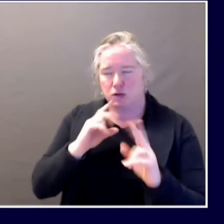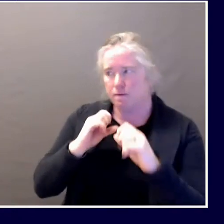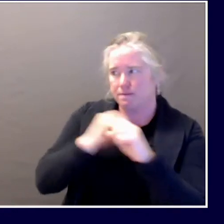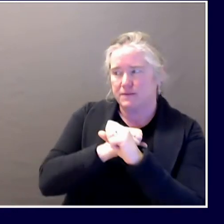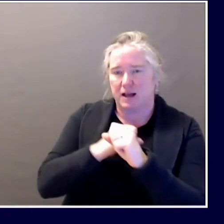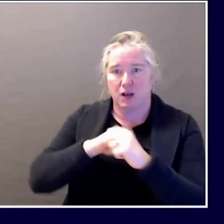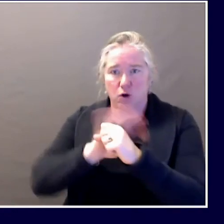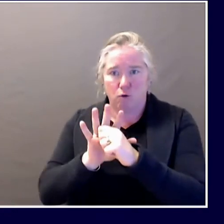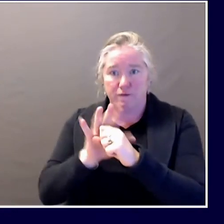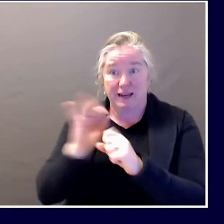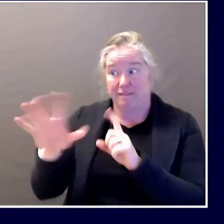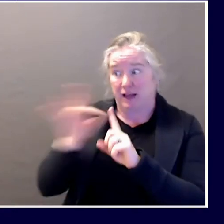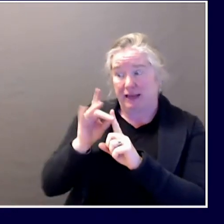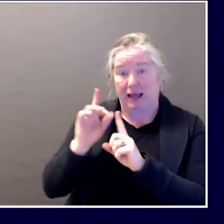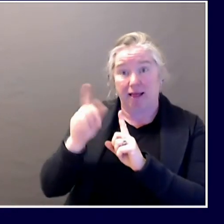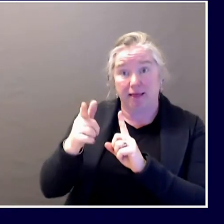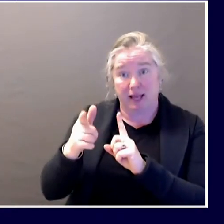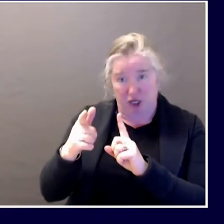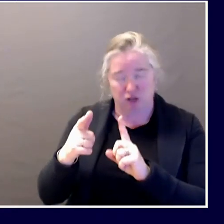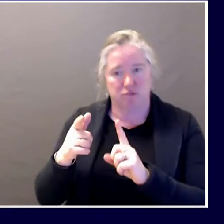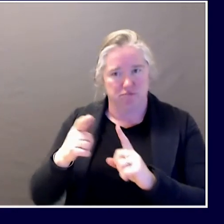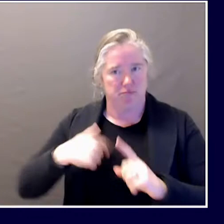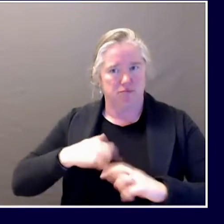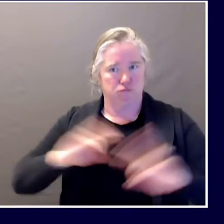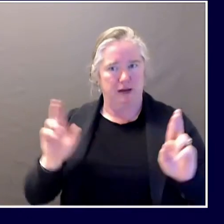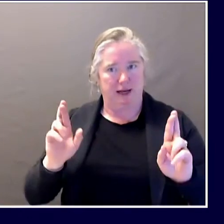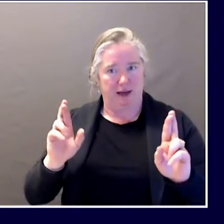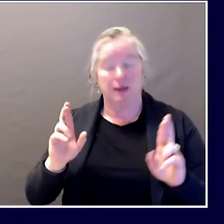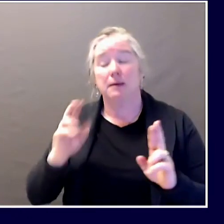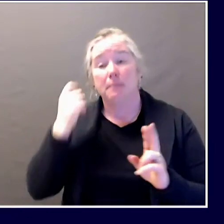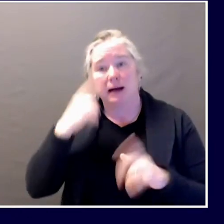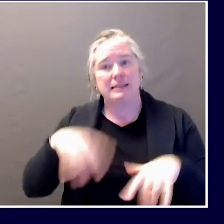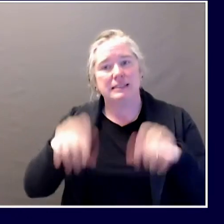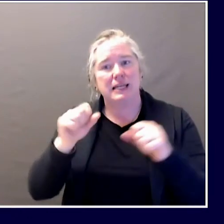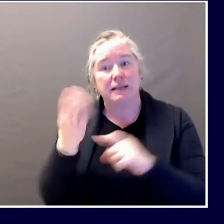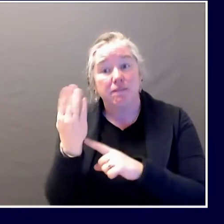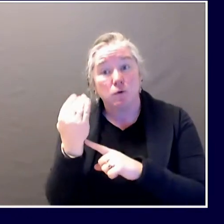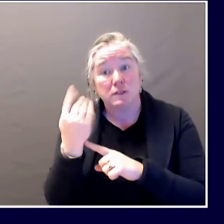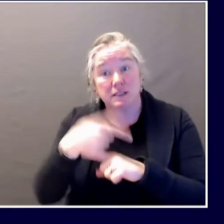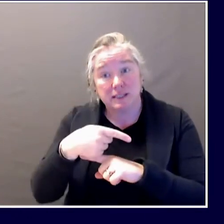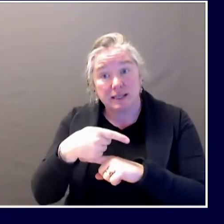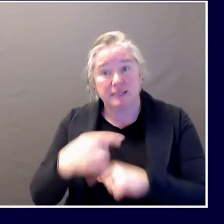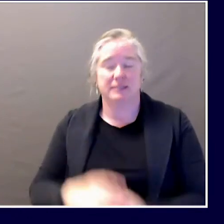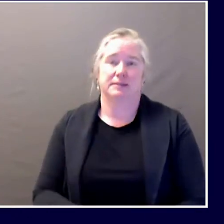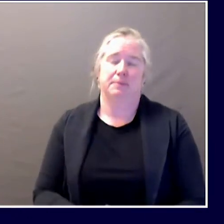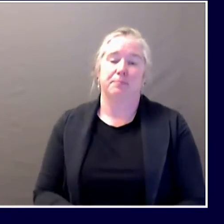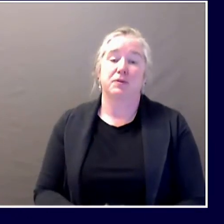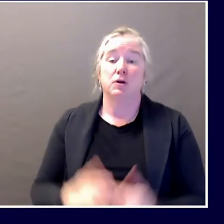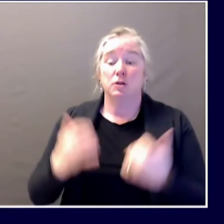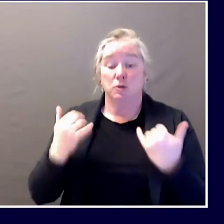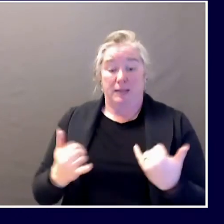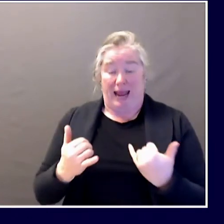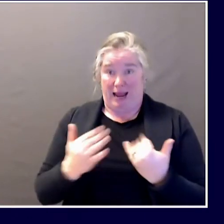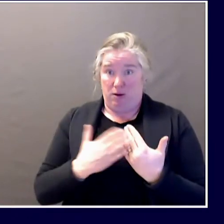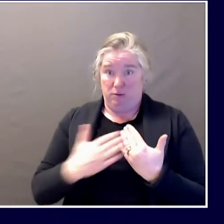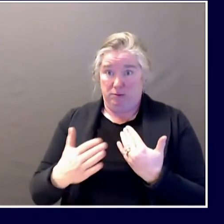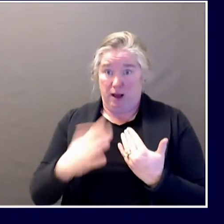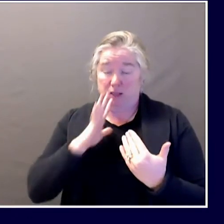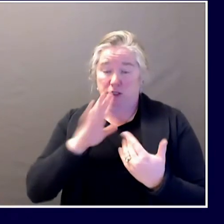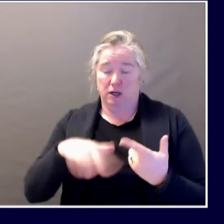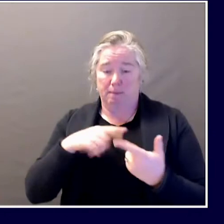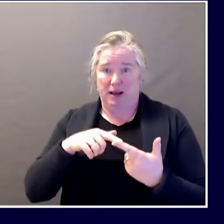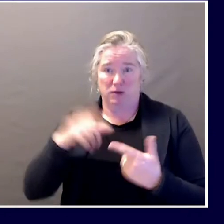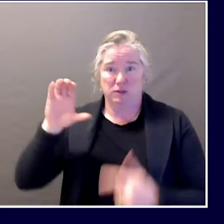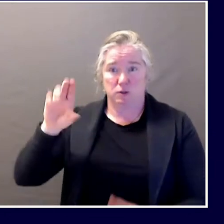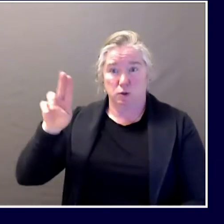want to talk about today applies only to those individuals who are fully vaccinated, those who have had at least 14 days